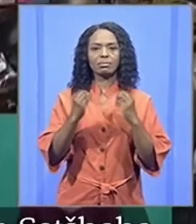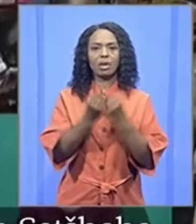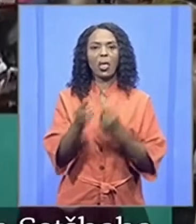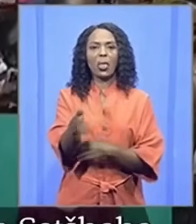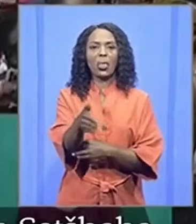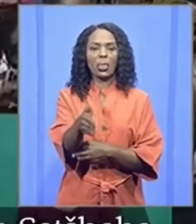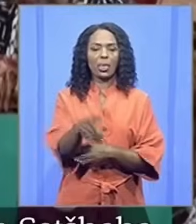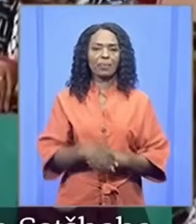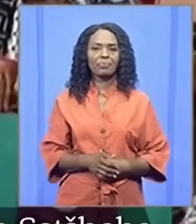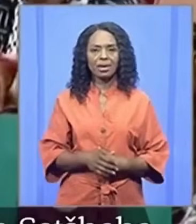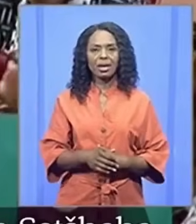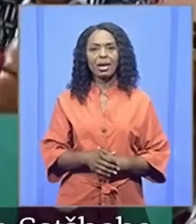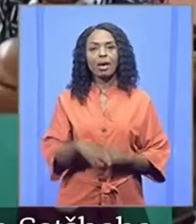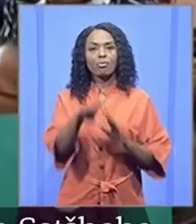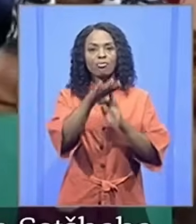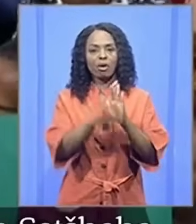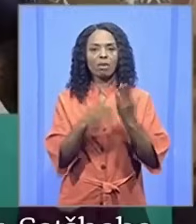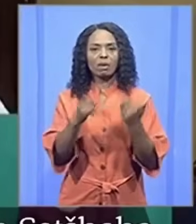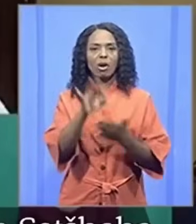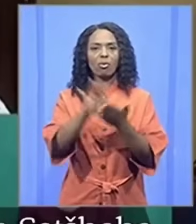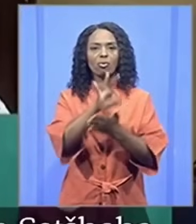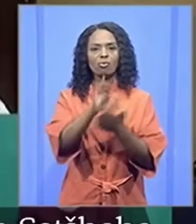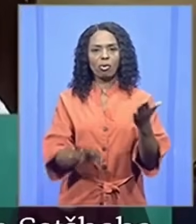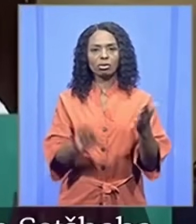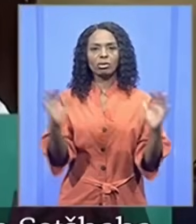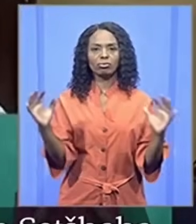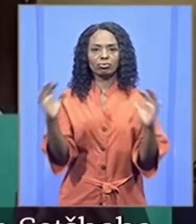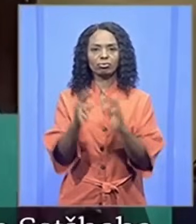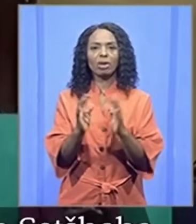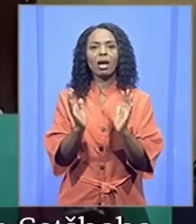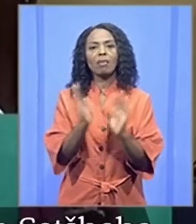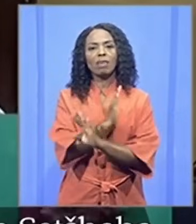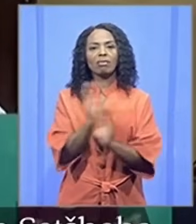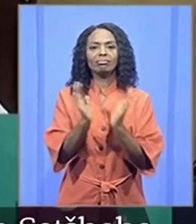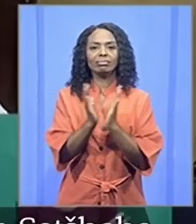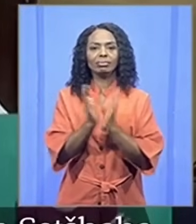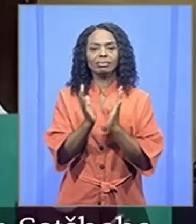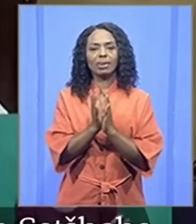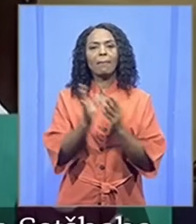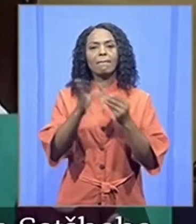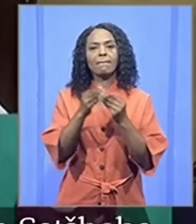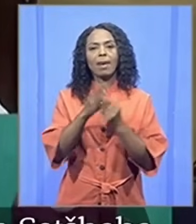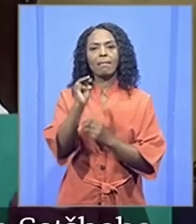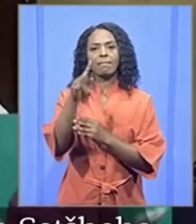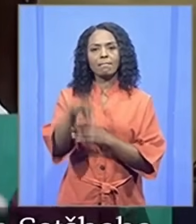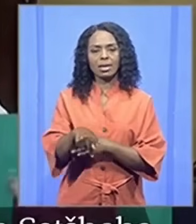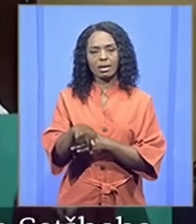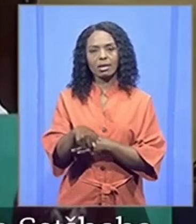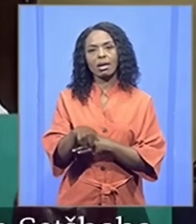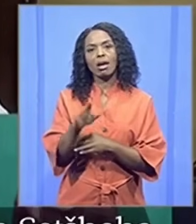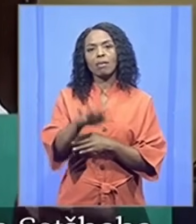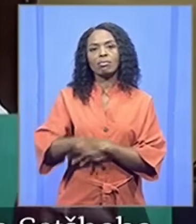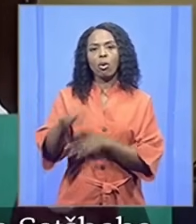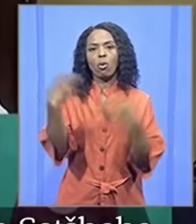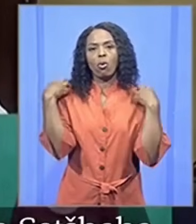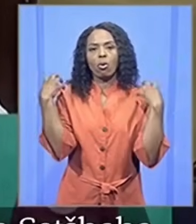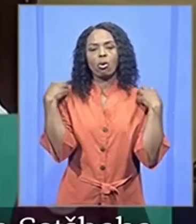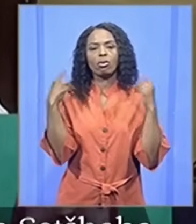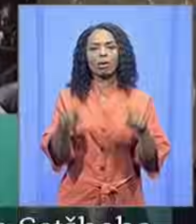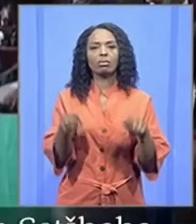gona. Lenaneo la go bouta le diregile kopanong e ikgethilego ya maloko a parlamente ya setšhaba ka holong ya toropo ya